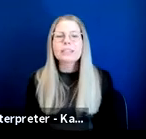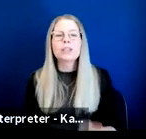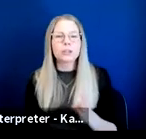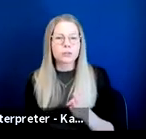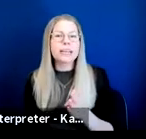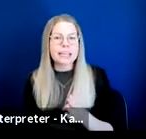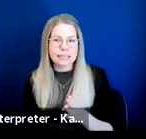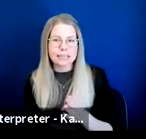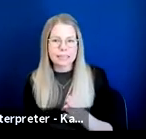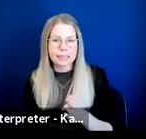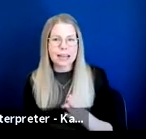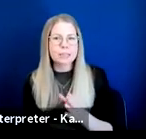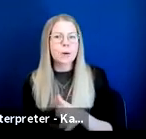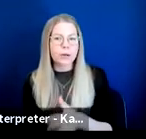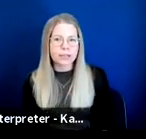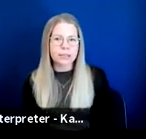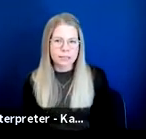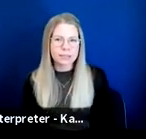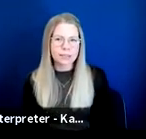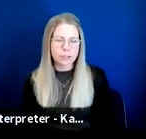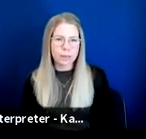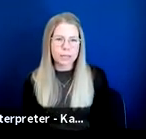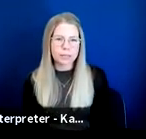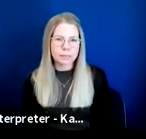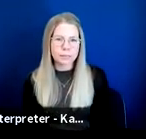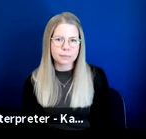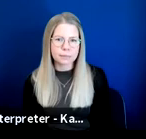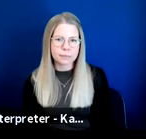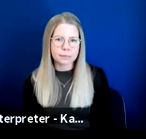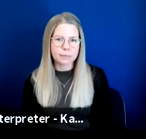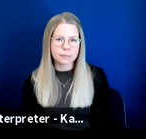I'd like to learn written and spoken Japanese.